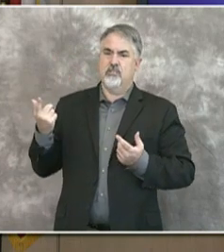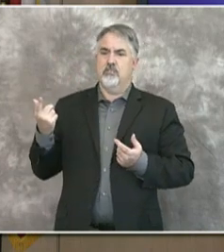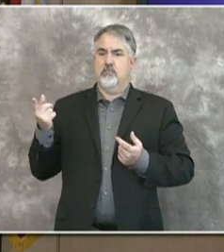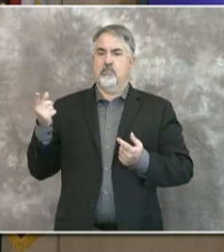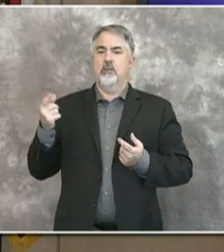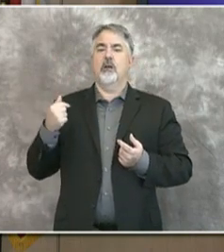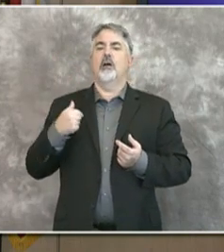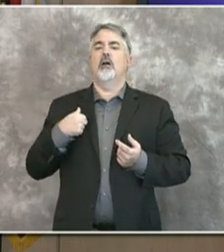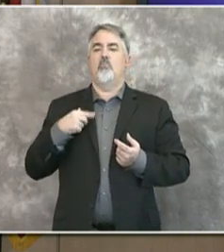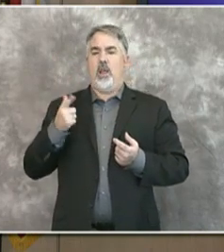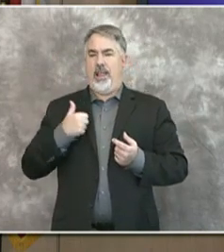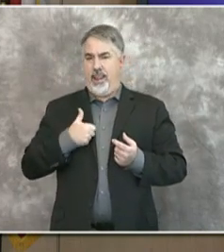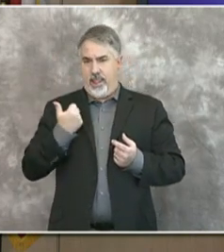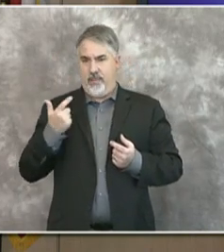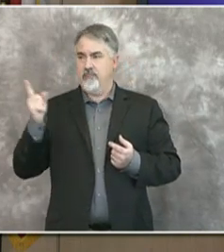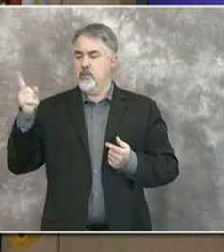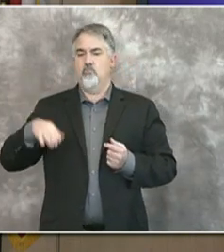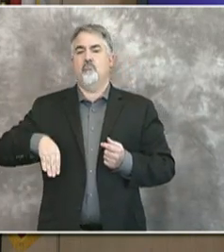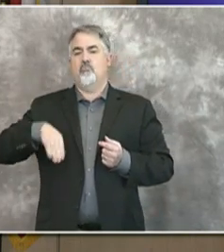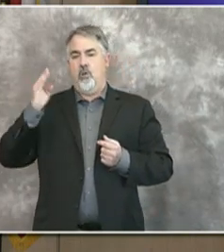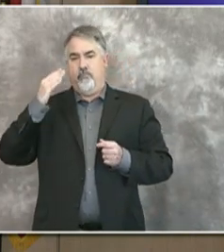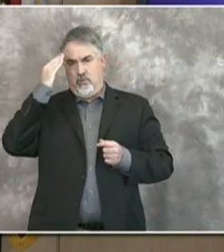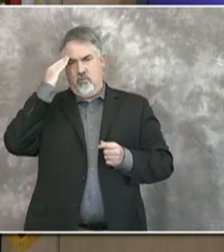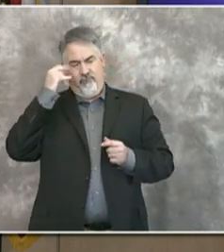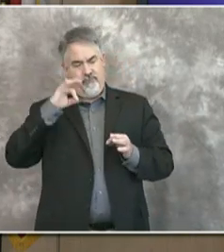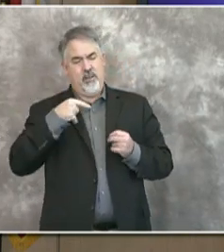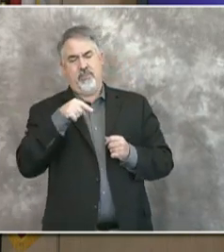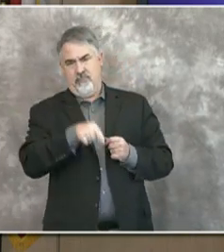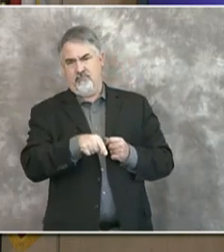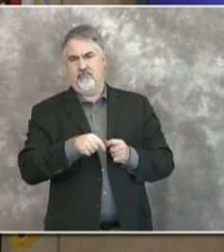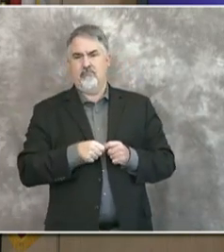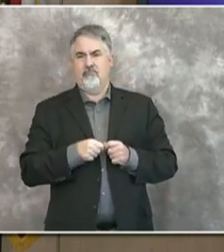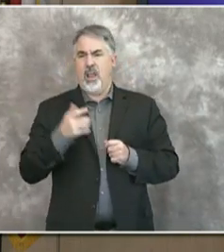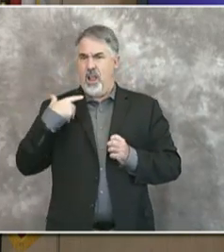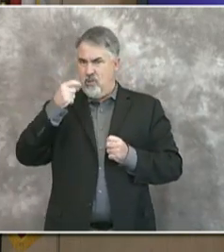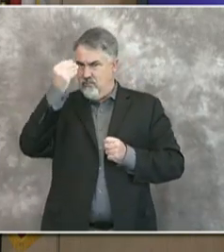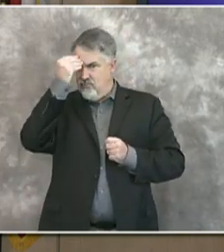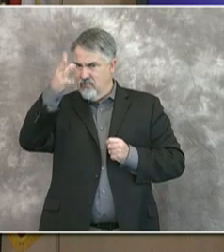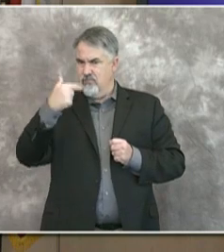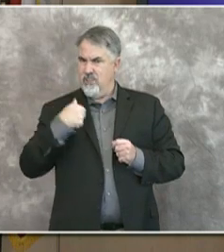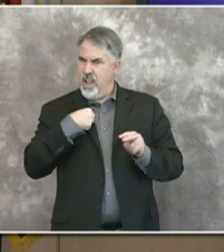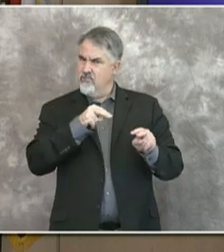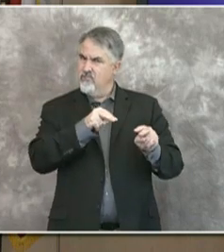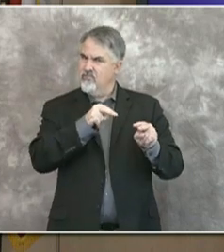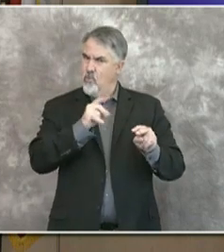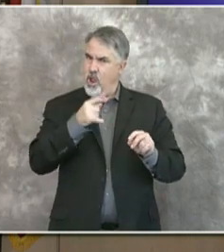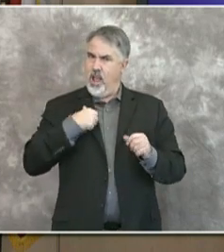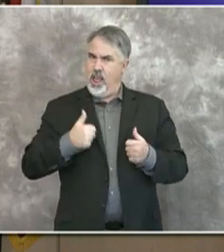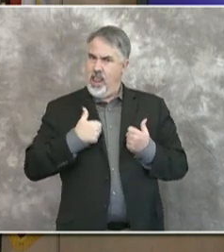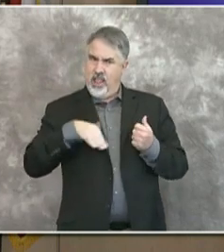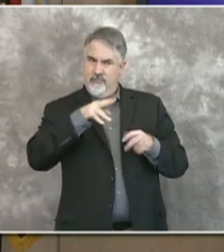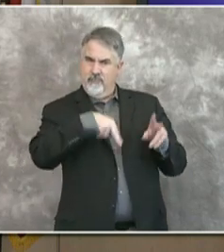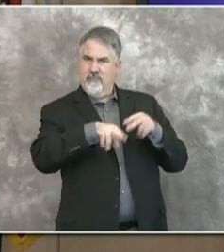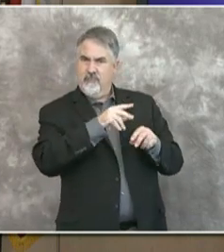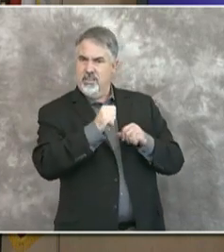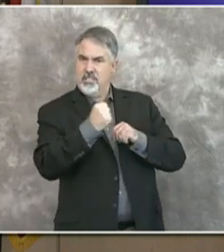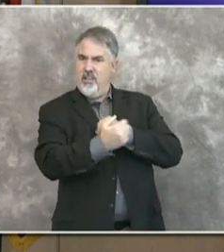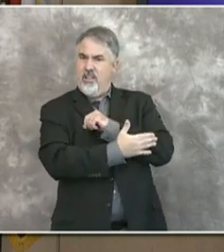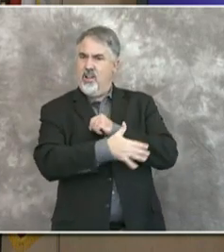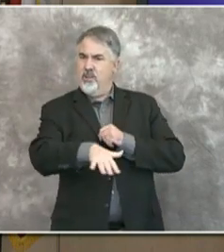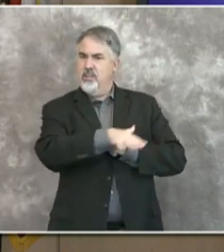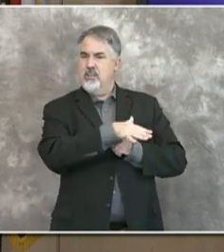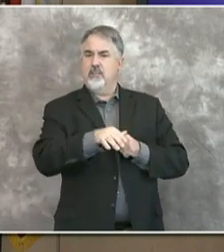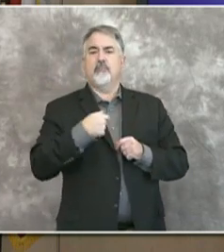raised my family, and I want to assure you that we are closely monitoring that part of the region, but we also are being active